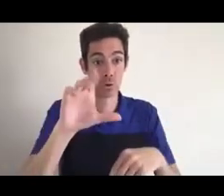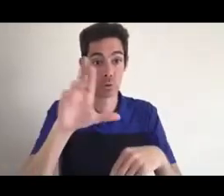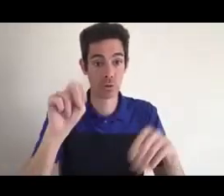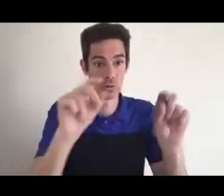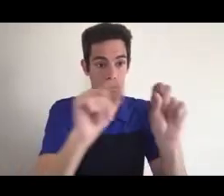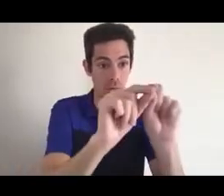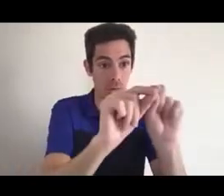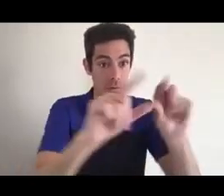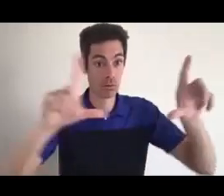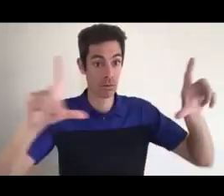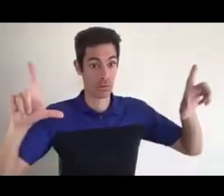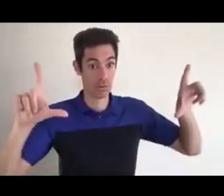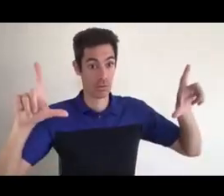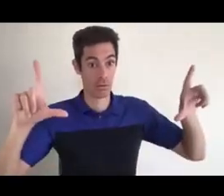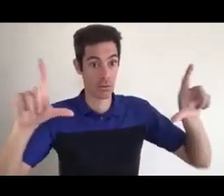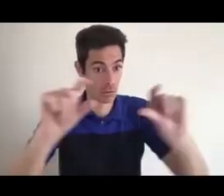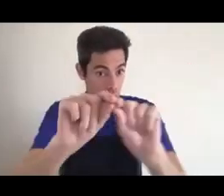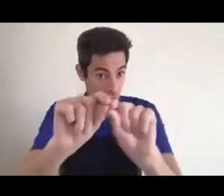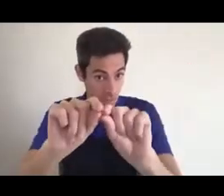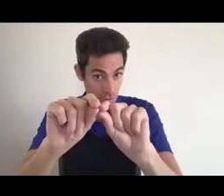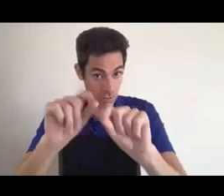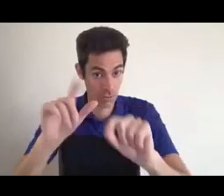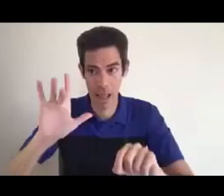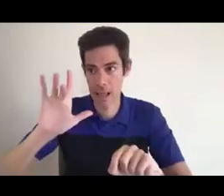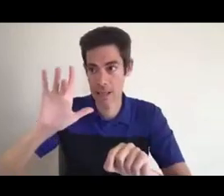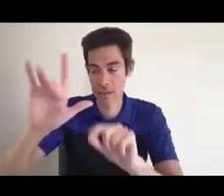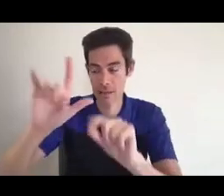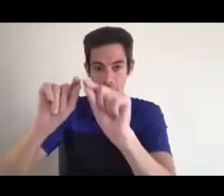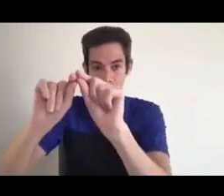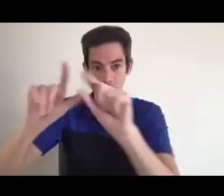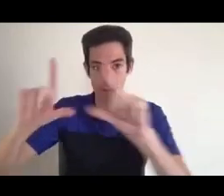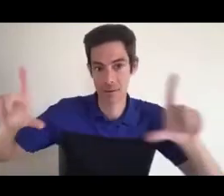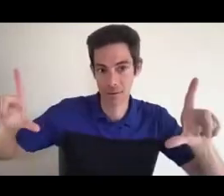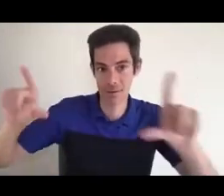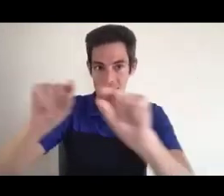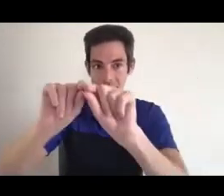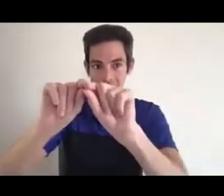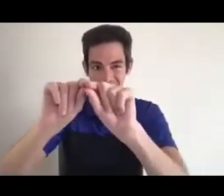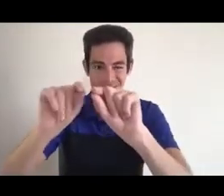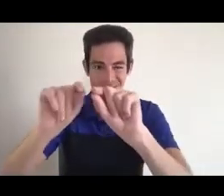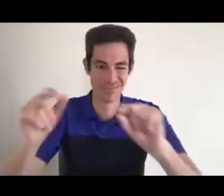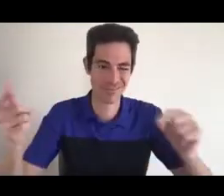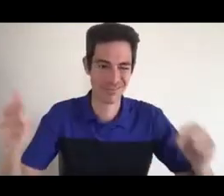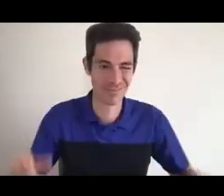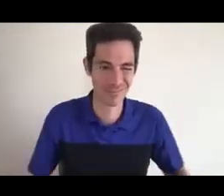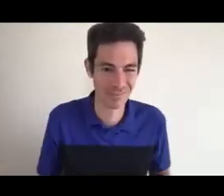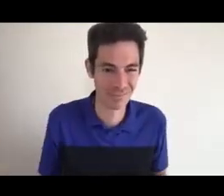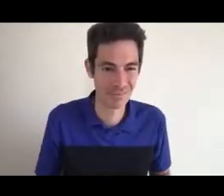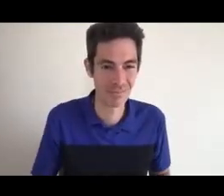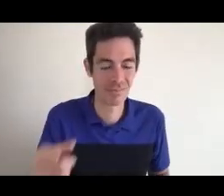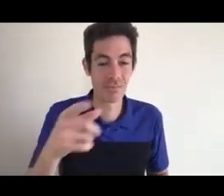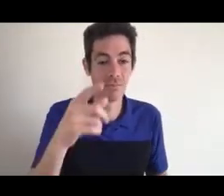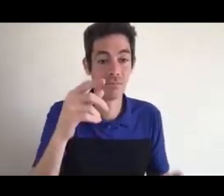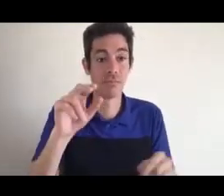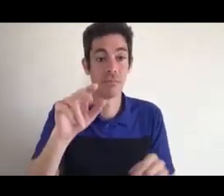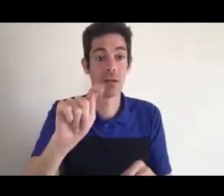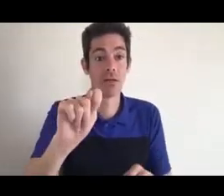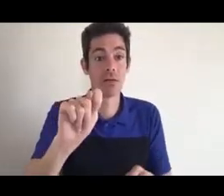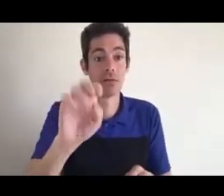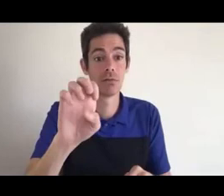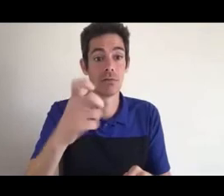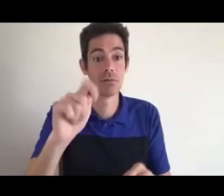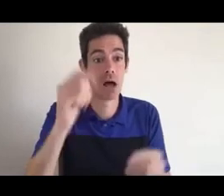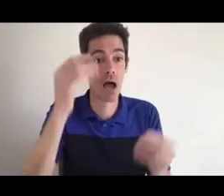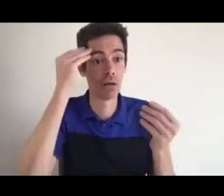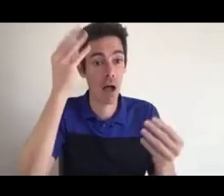like a close and open your screen to expand or contract, to click on something to expand and contract.